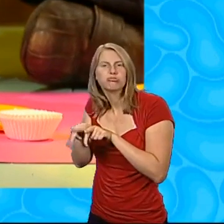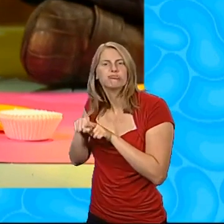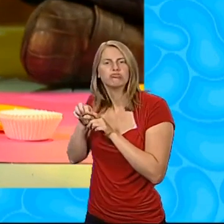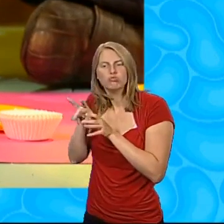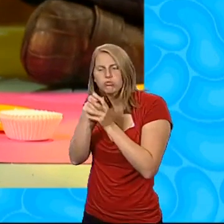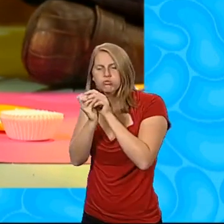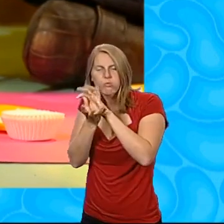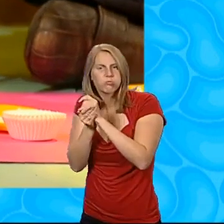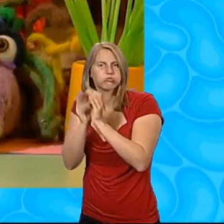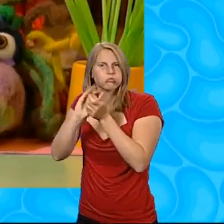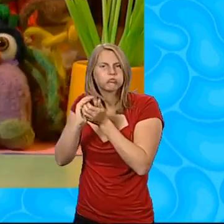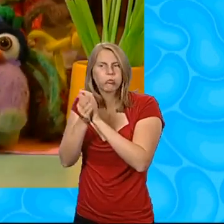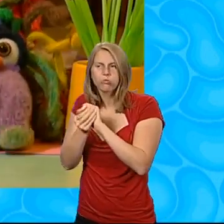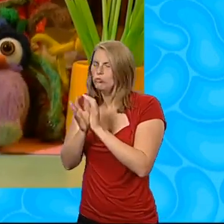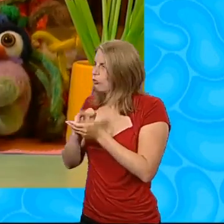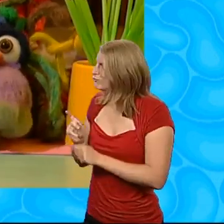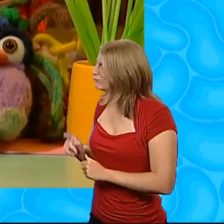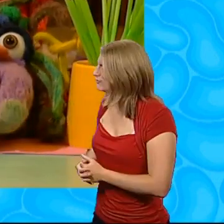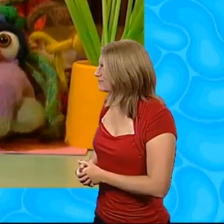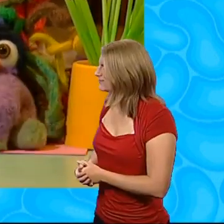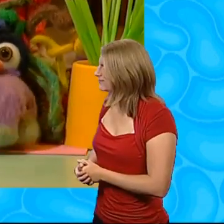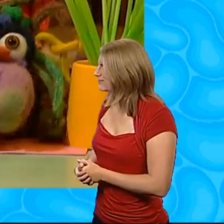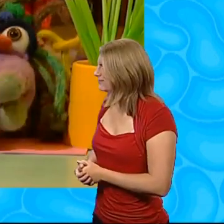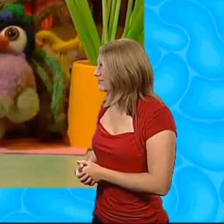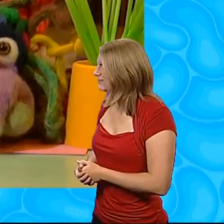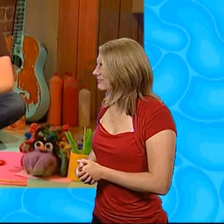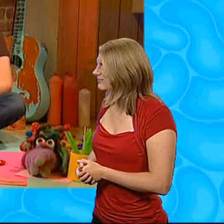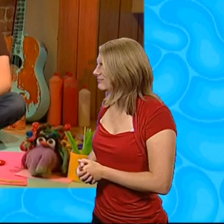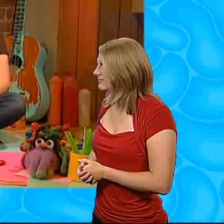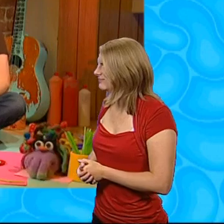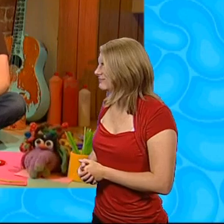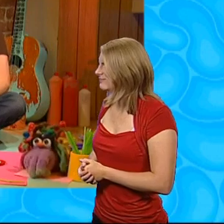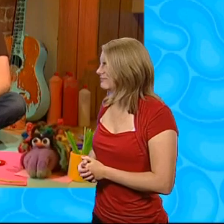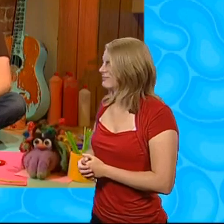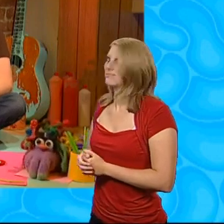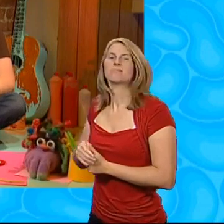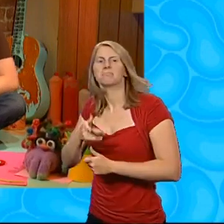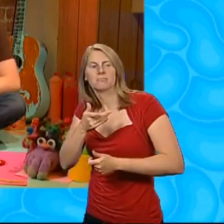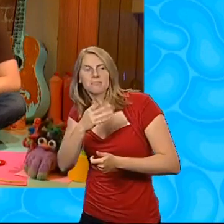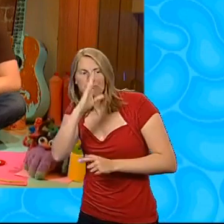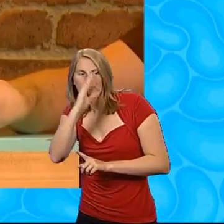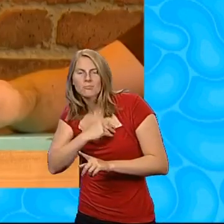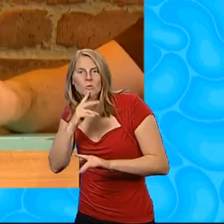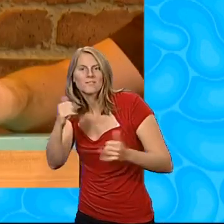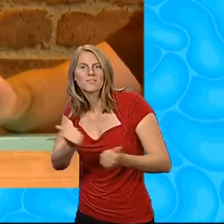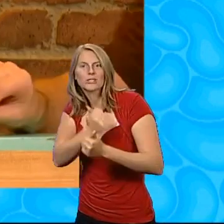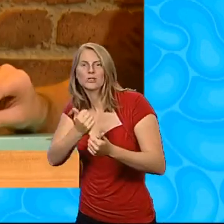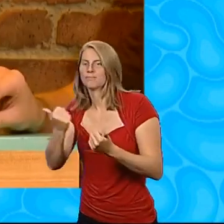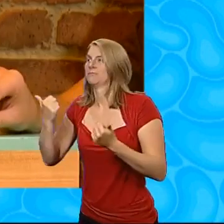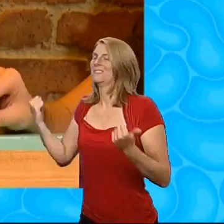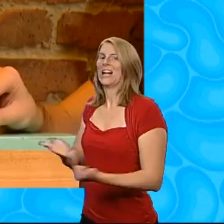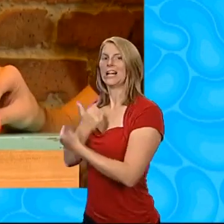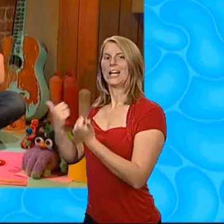scrunch, scrunch. and then... one Scrunchy, there. scrunchy, scrunchy, You get scrunchy. scrunchy. And then tell me when it's done. Done it. Done it? Okay. And then